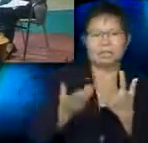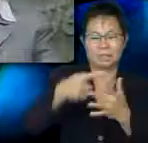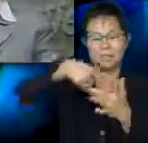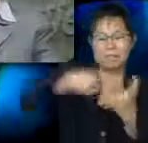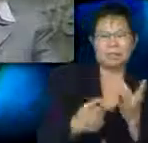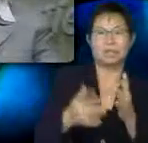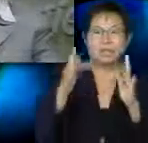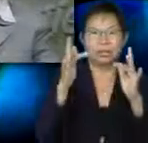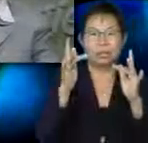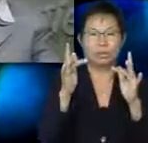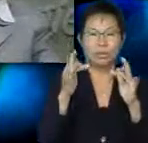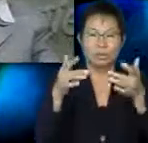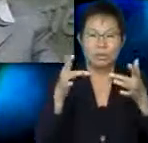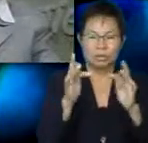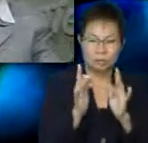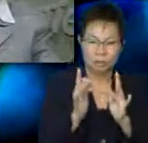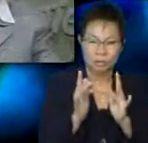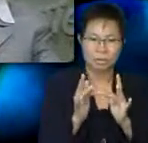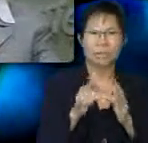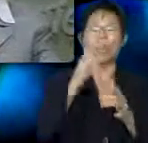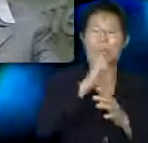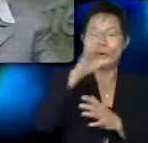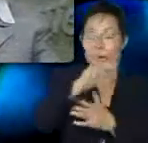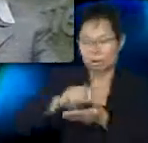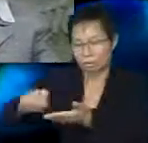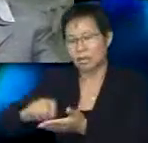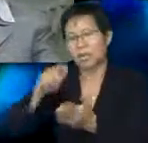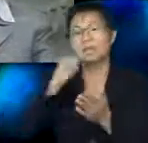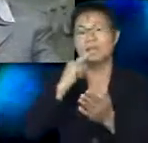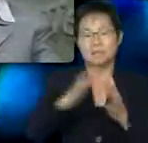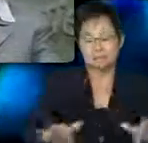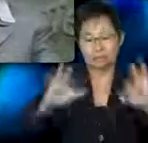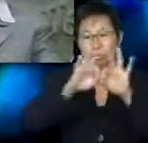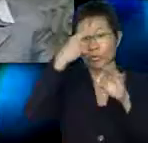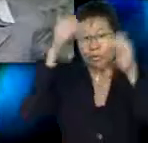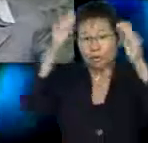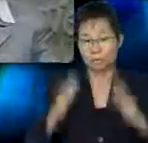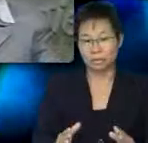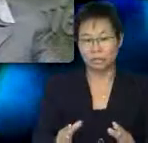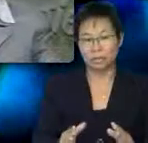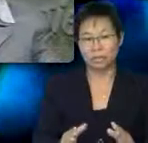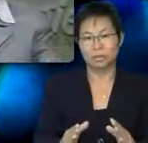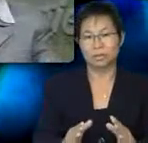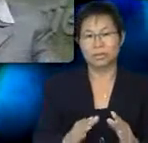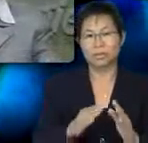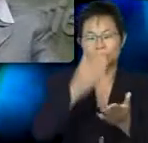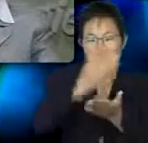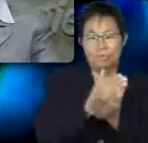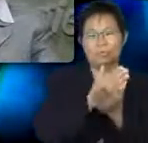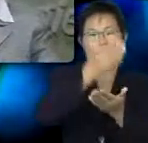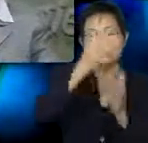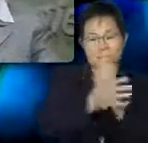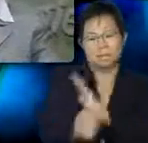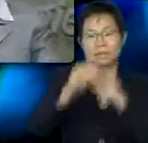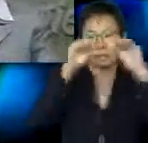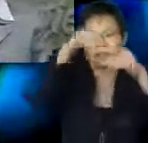oral and the written form. So it is important for teachers not to dichotomize the skills that they teach in the